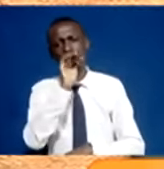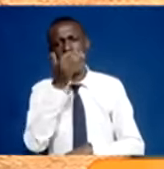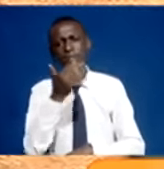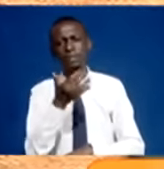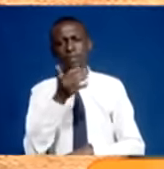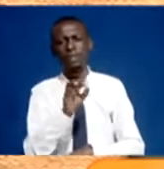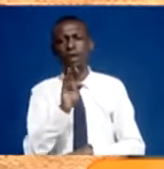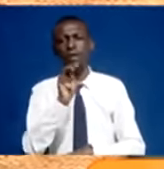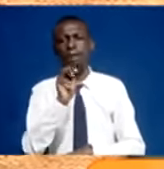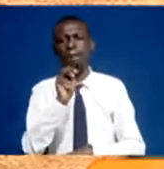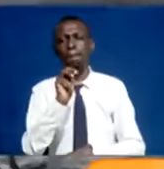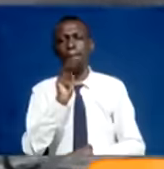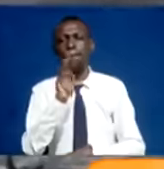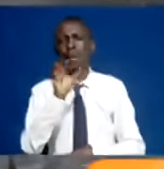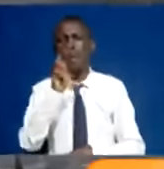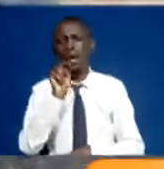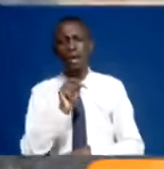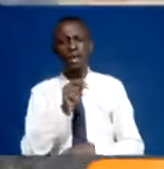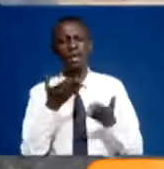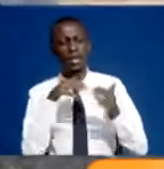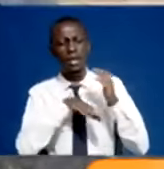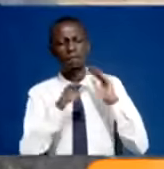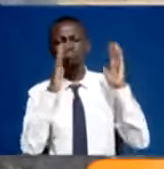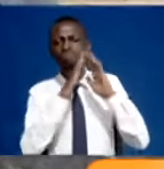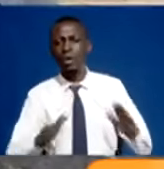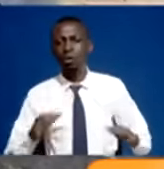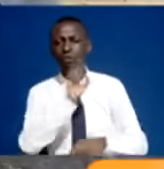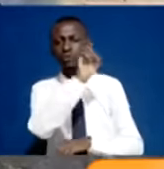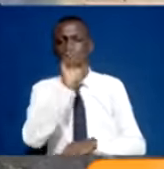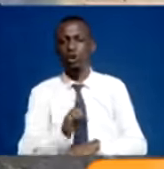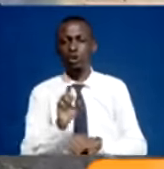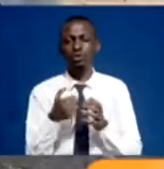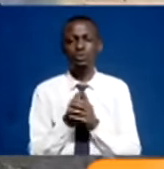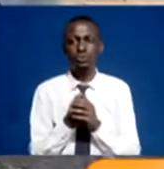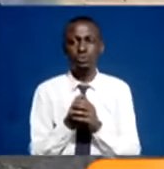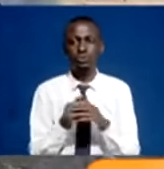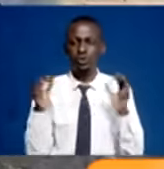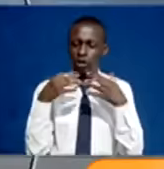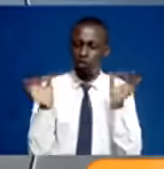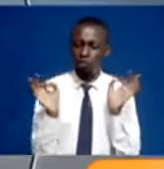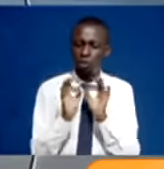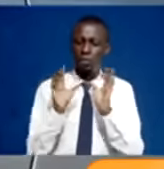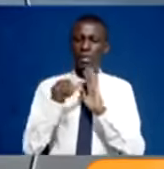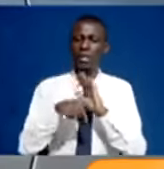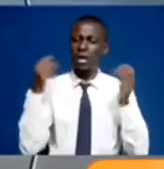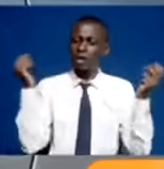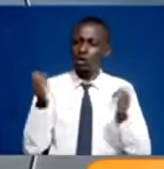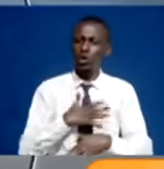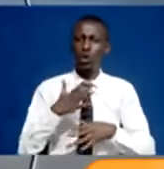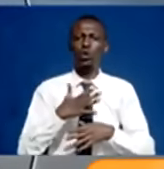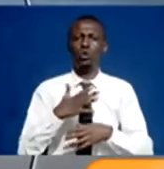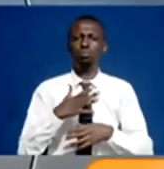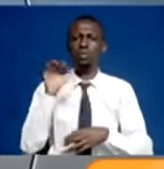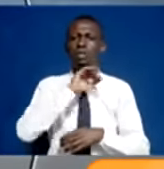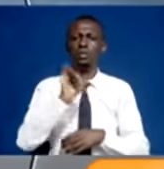ma Brian yuko kwa nyumba. Brian's family narrating the shock that struck them when they learned that their son's identity